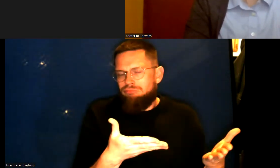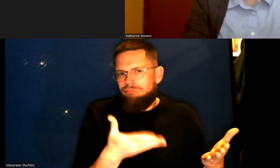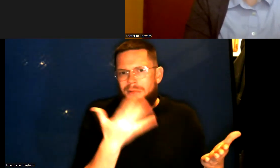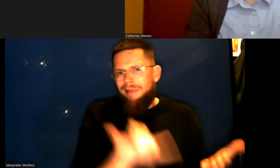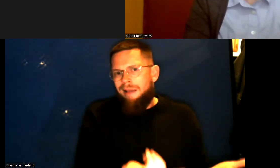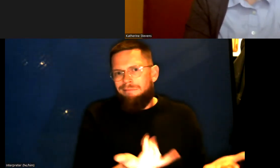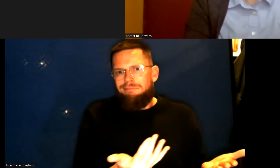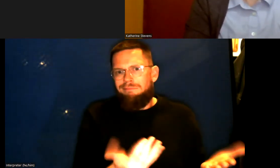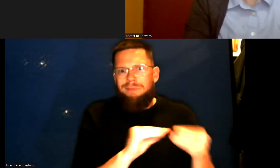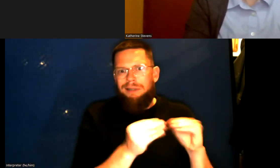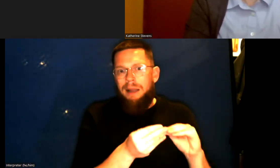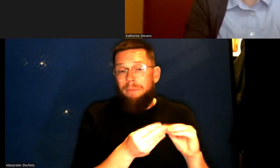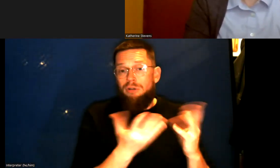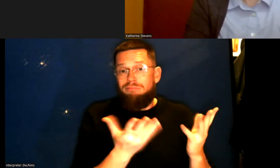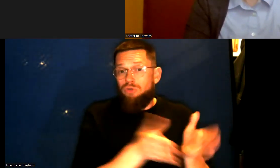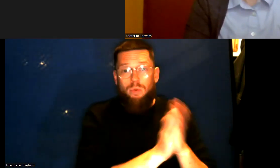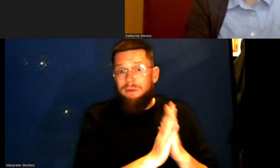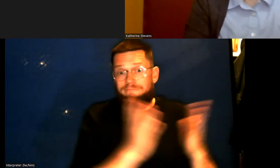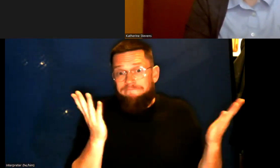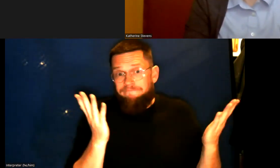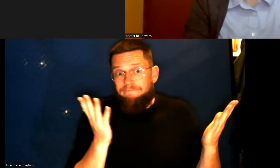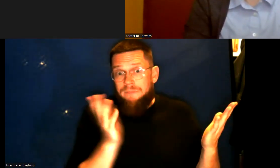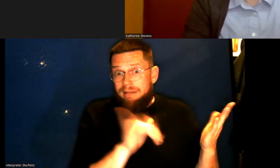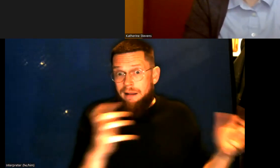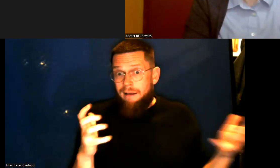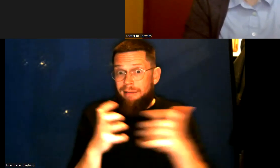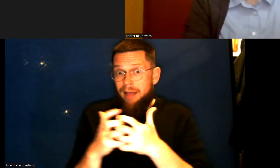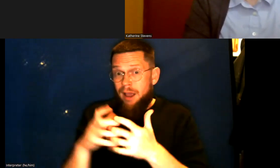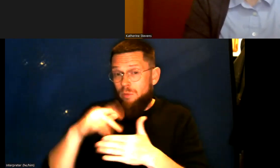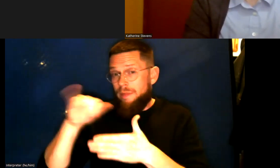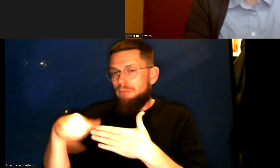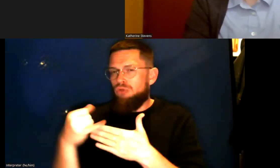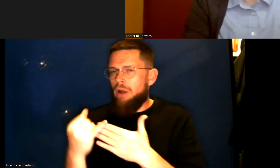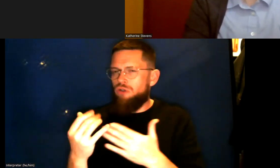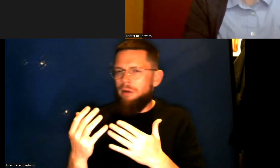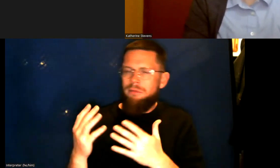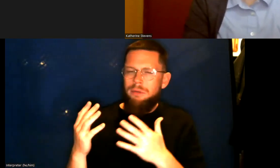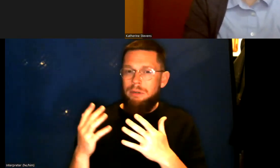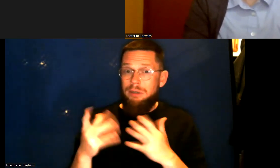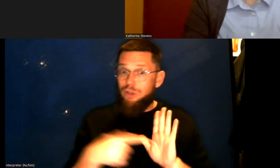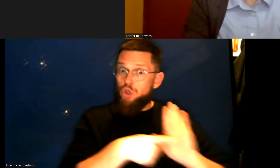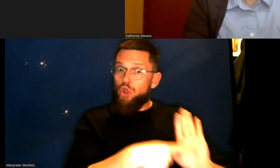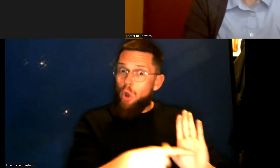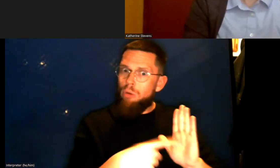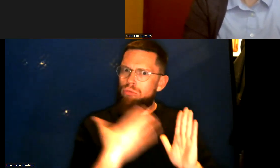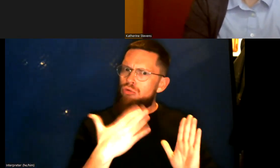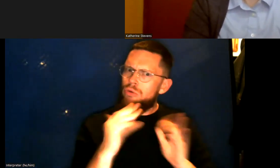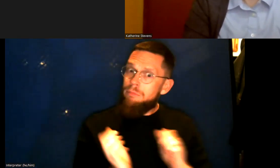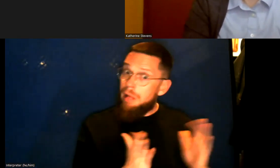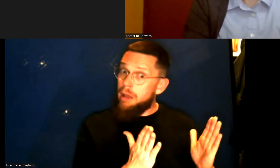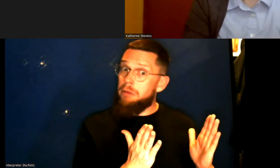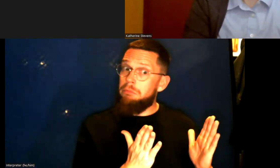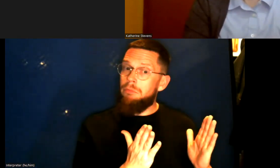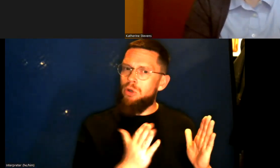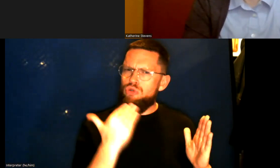really, is what's requested, does it align with the whole project narrative, right? Does it demonstrate planning? And